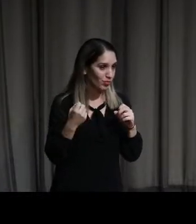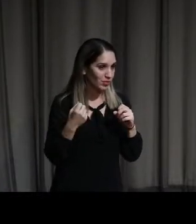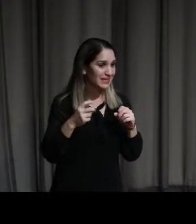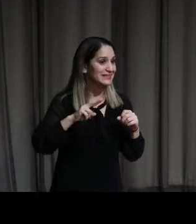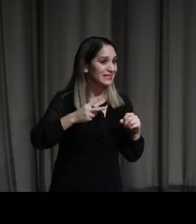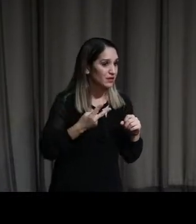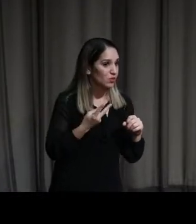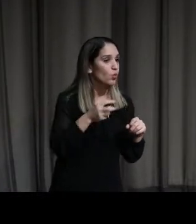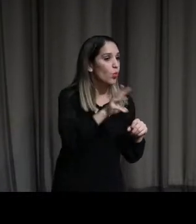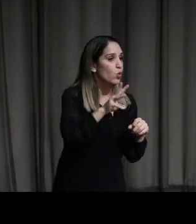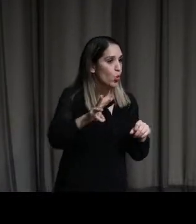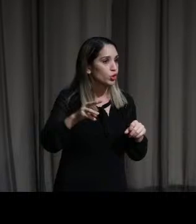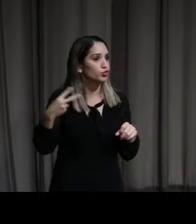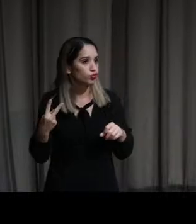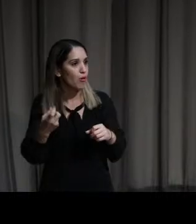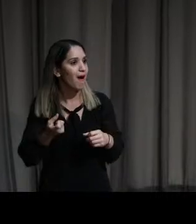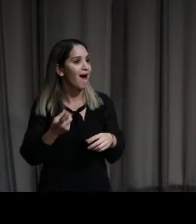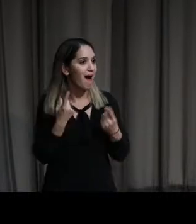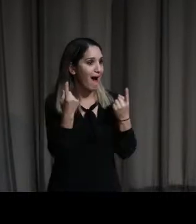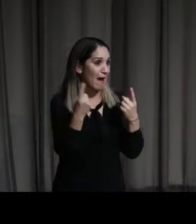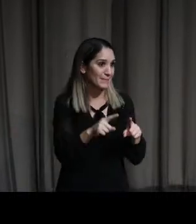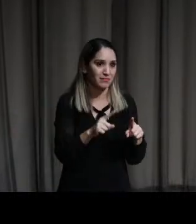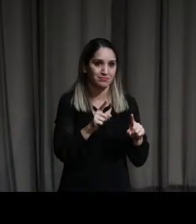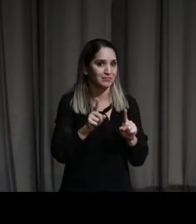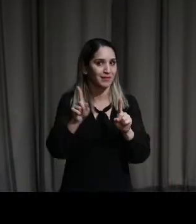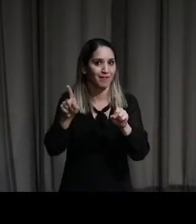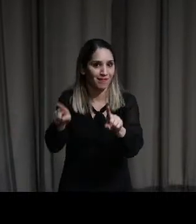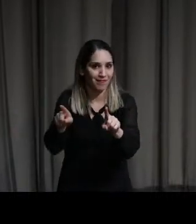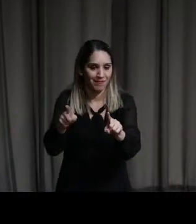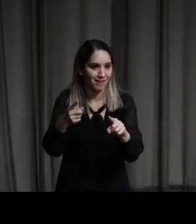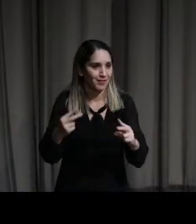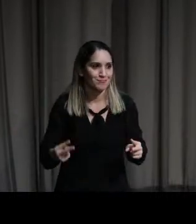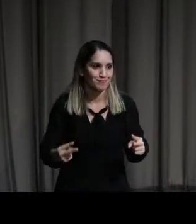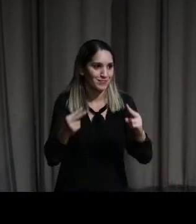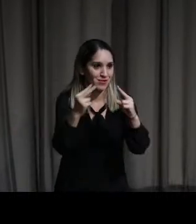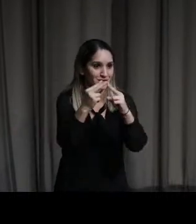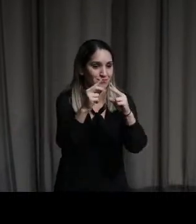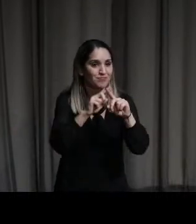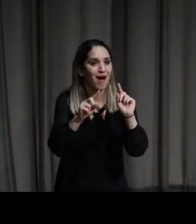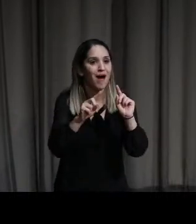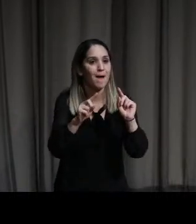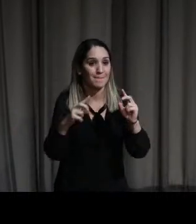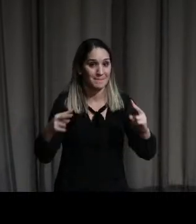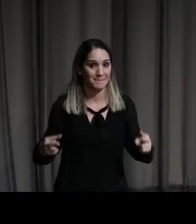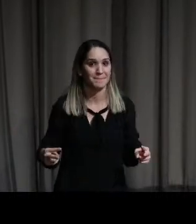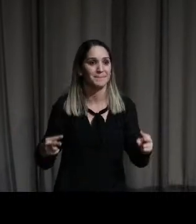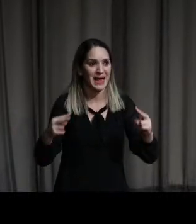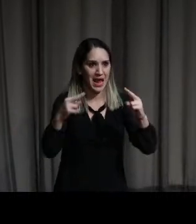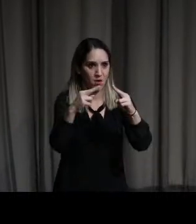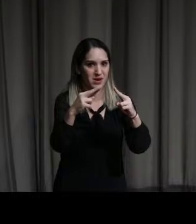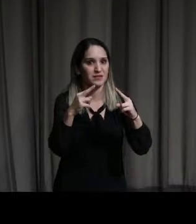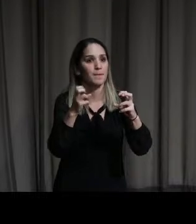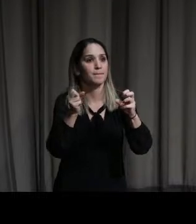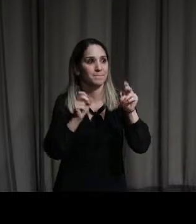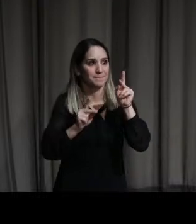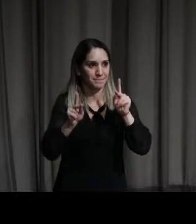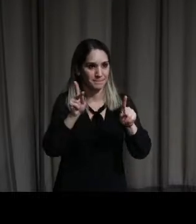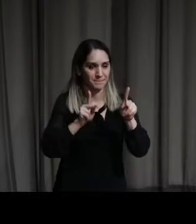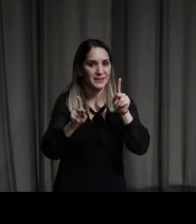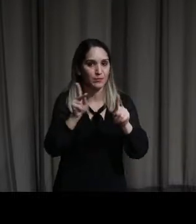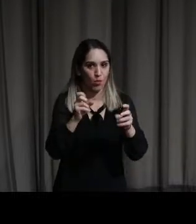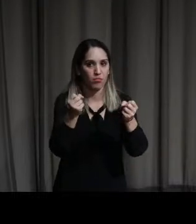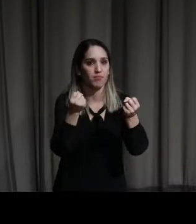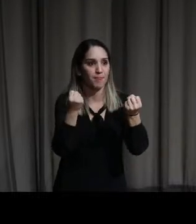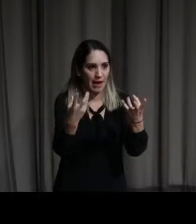1945. So instead of going to Paris, Paris rather came to him. So a lot of these exiled